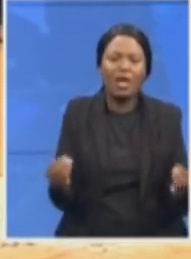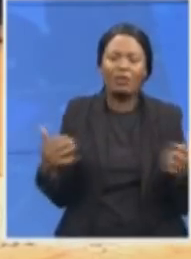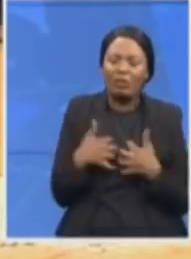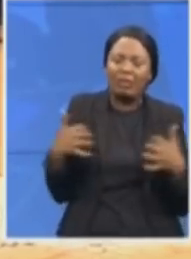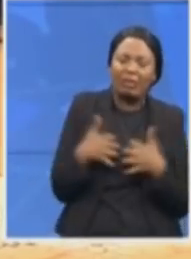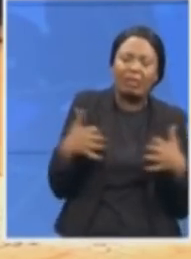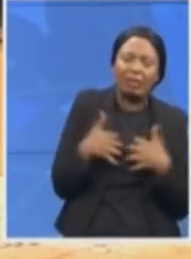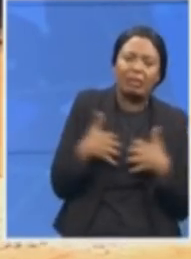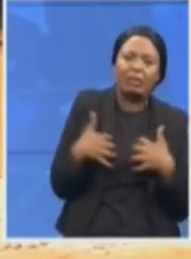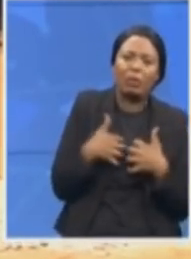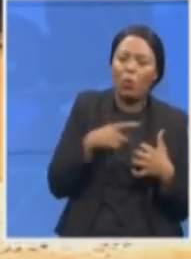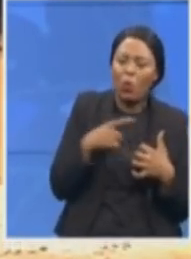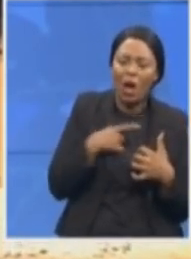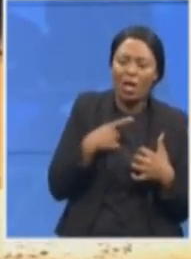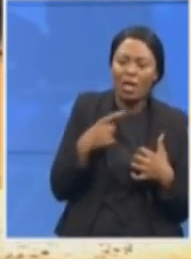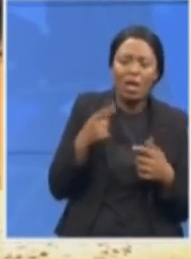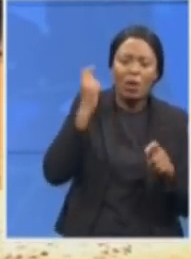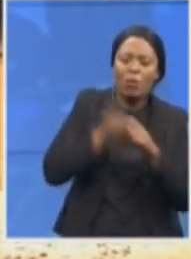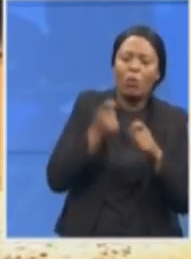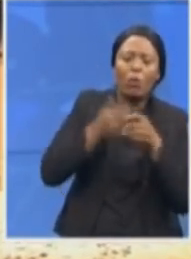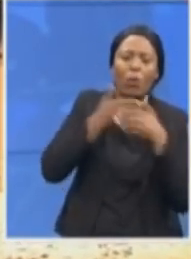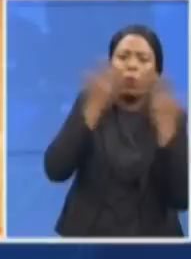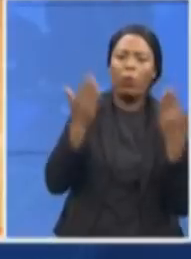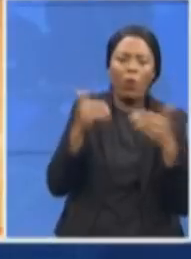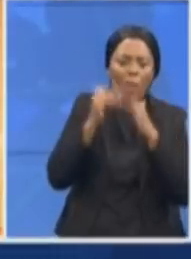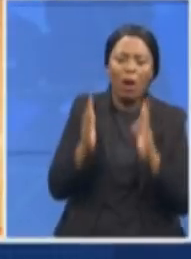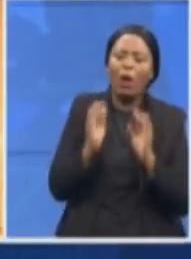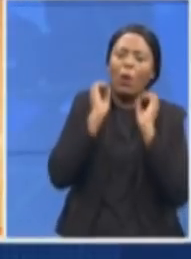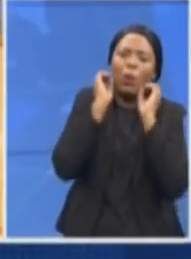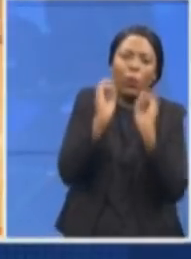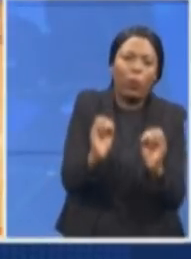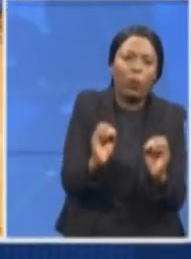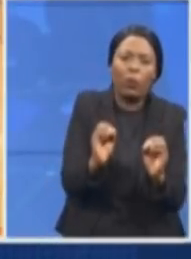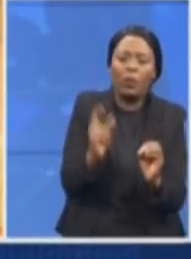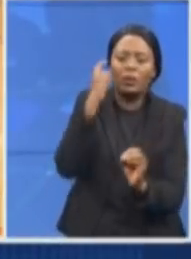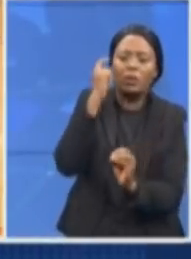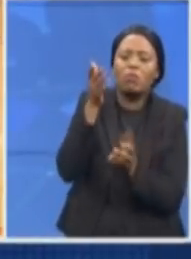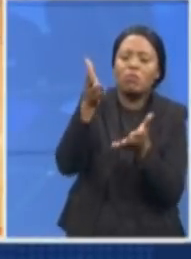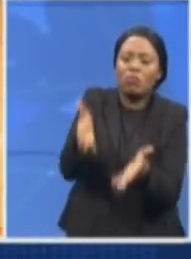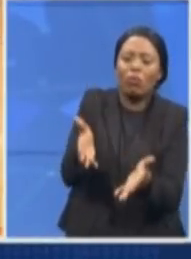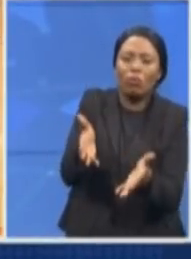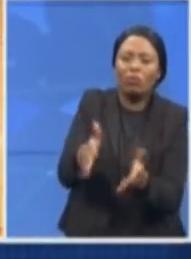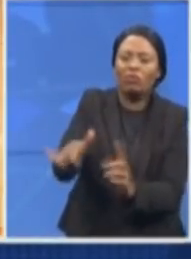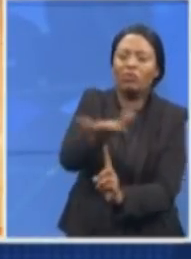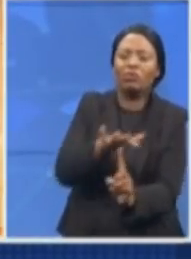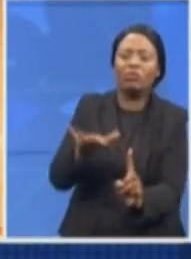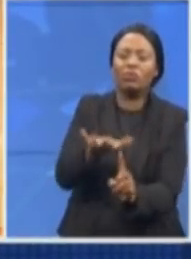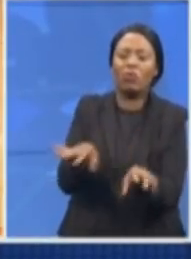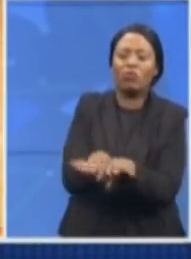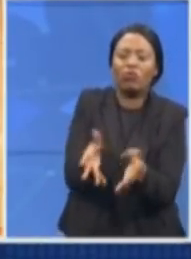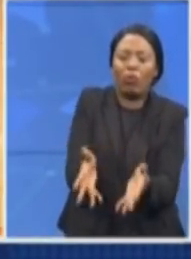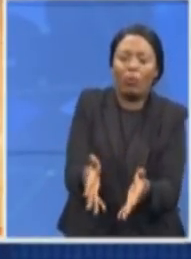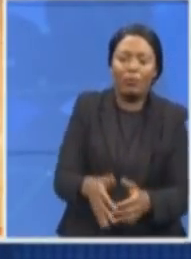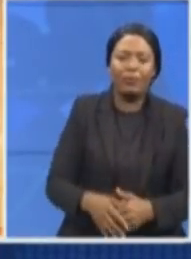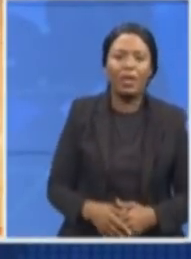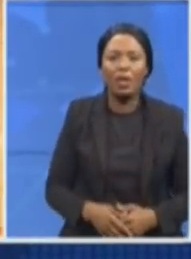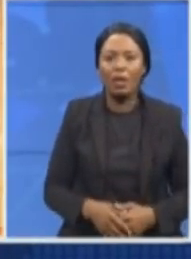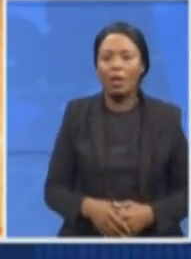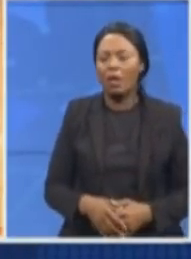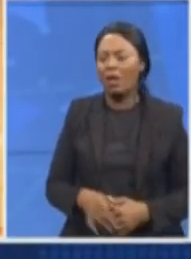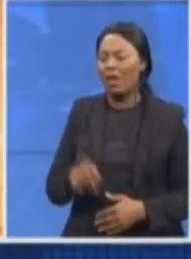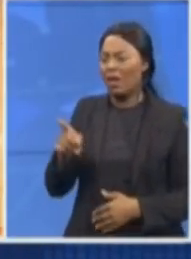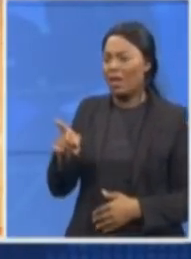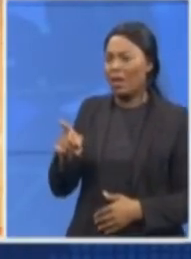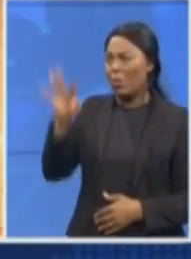this unfortunate situation. Blaine. Nozintombi, any reaction from police as yet?